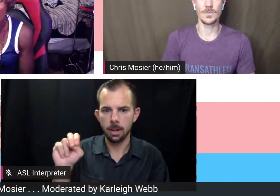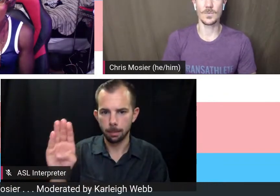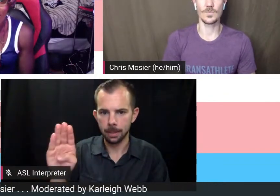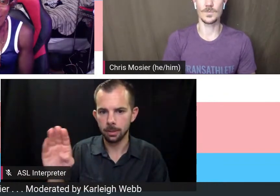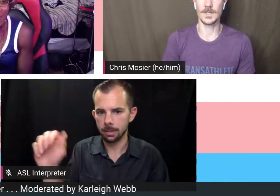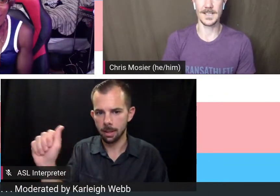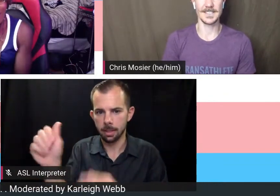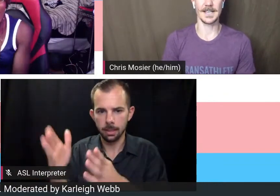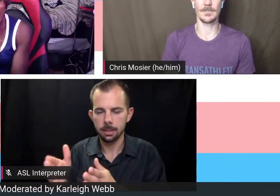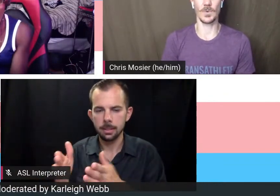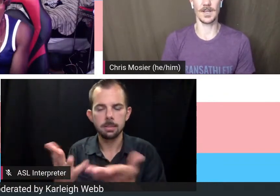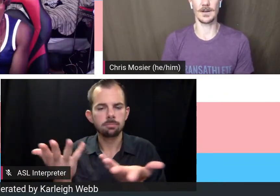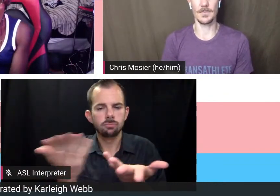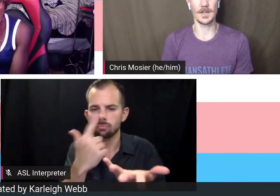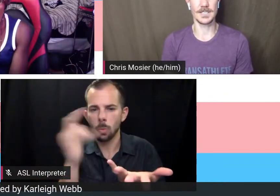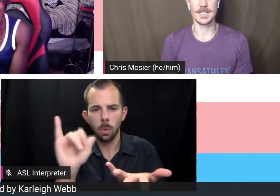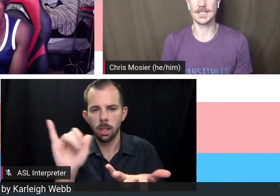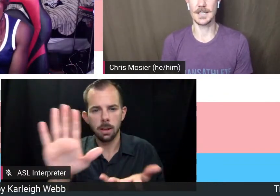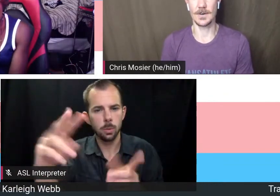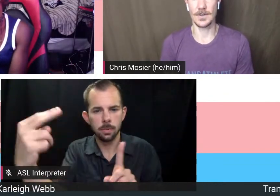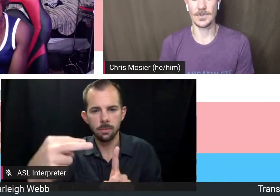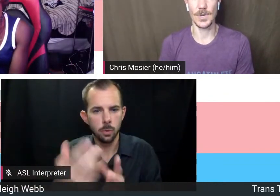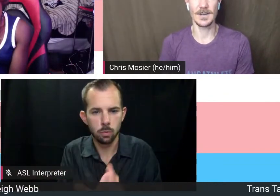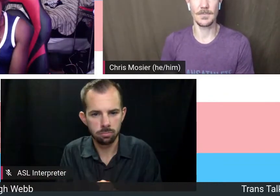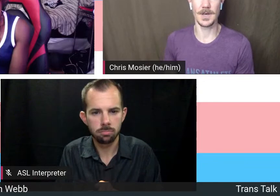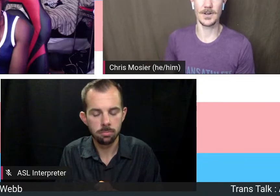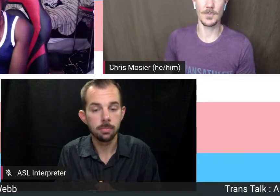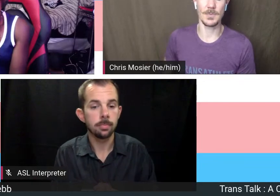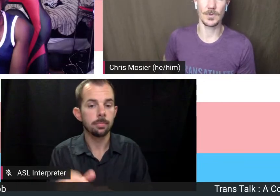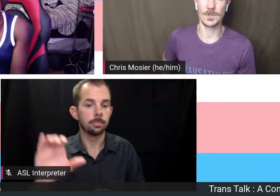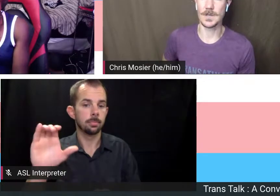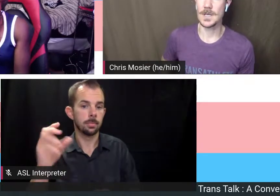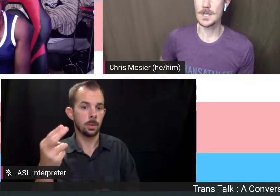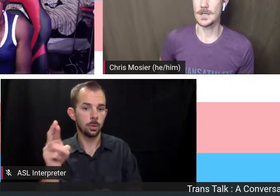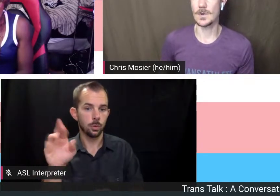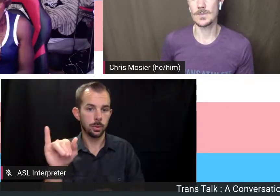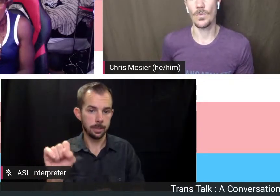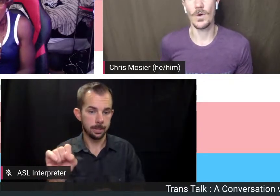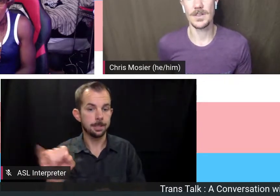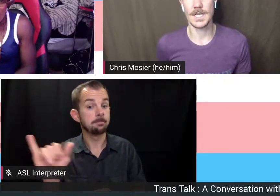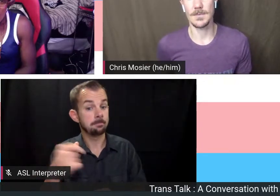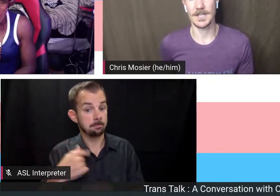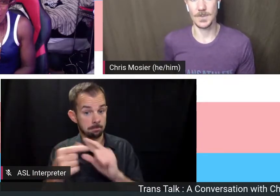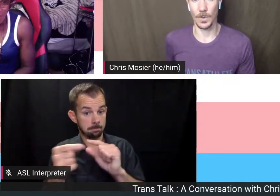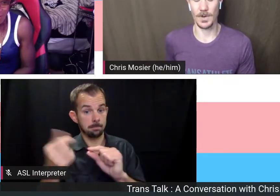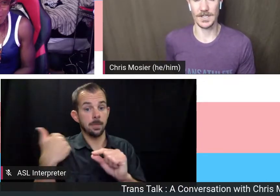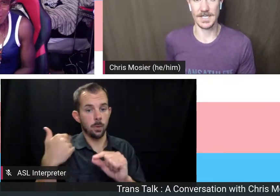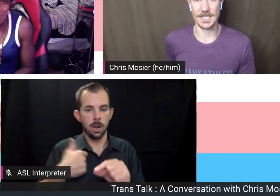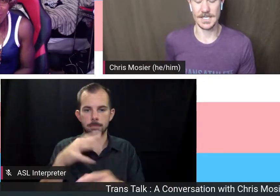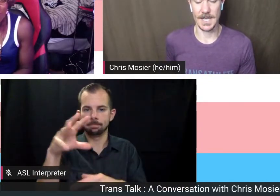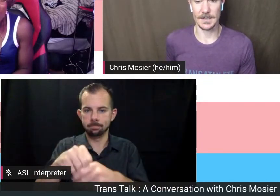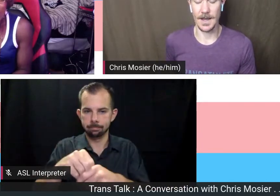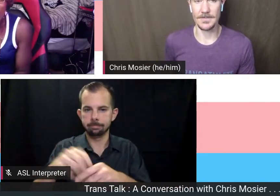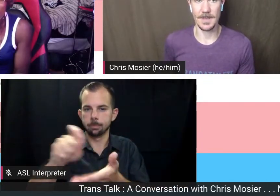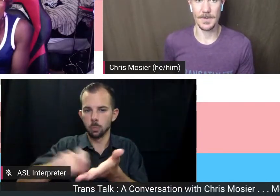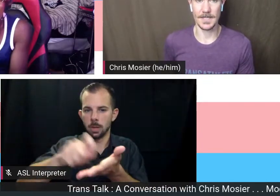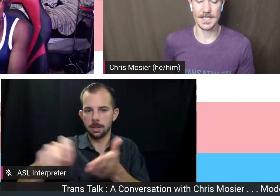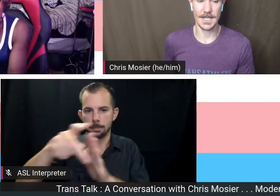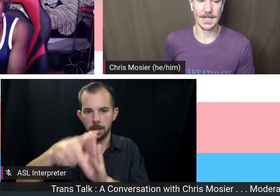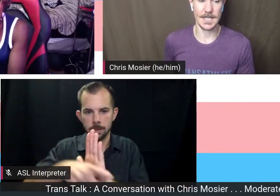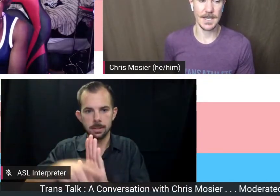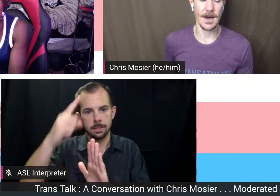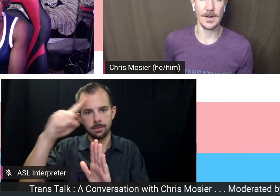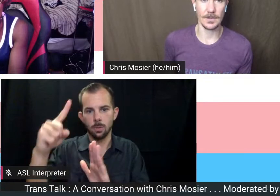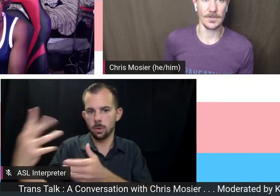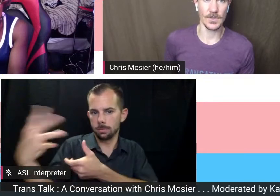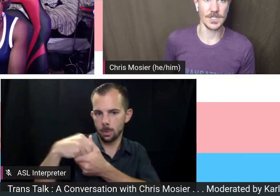Yeah, like I said, I'm working on policies that are including non-binary people. And, one thing about sport policies is that a lot of them, at least